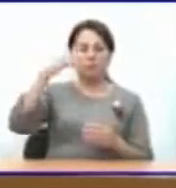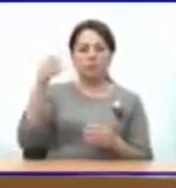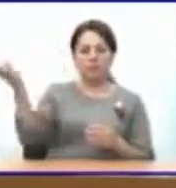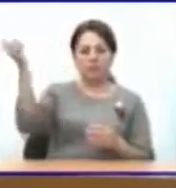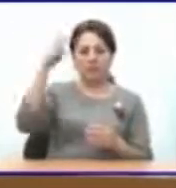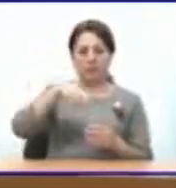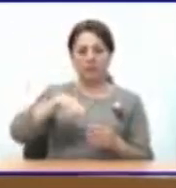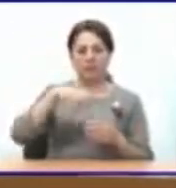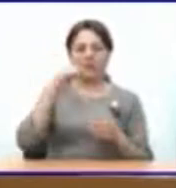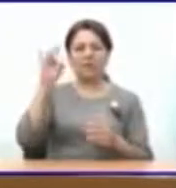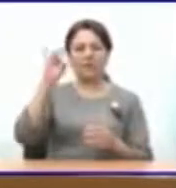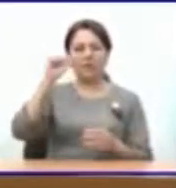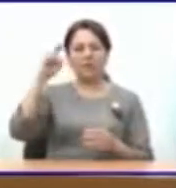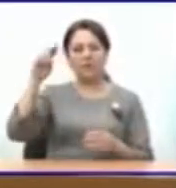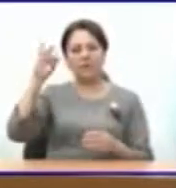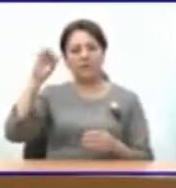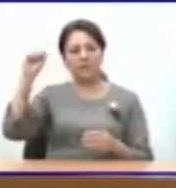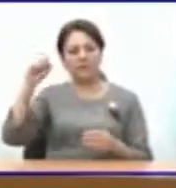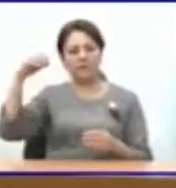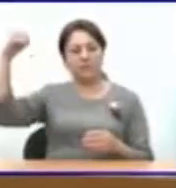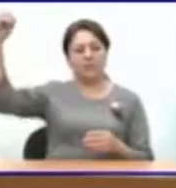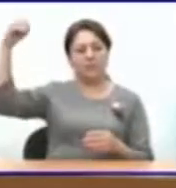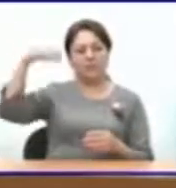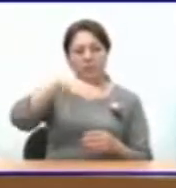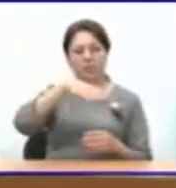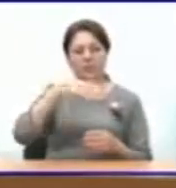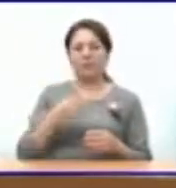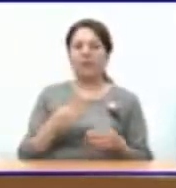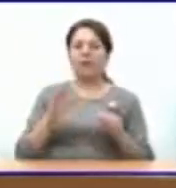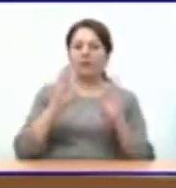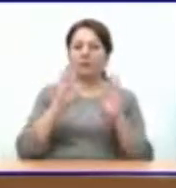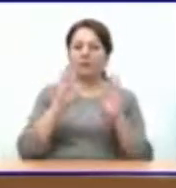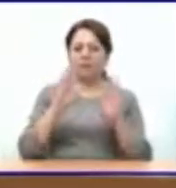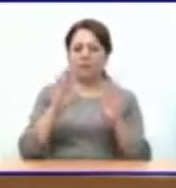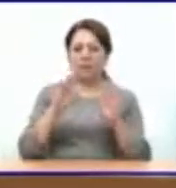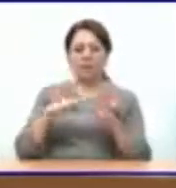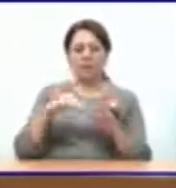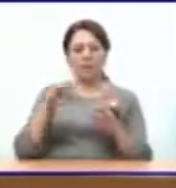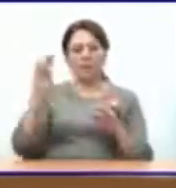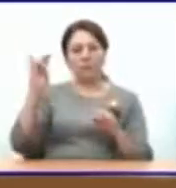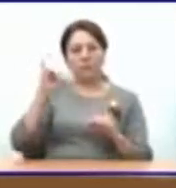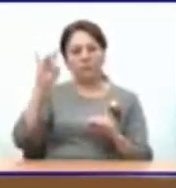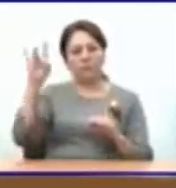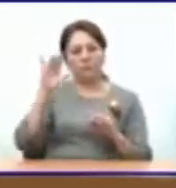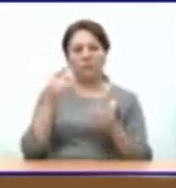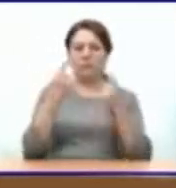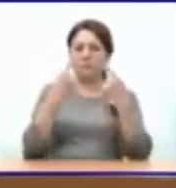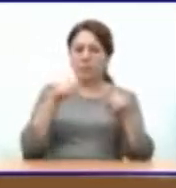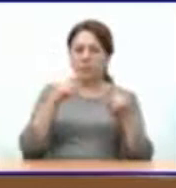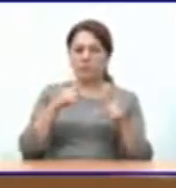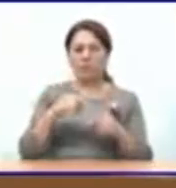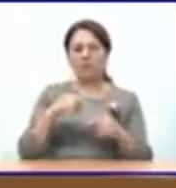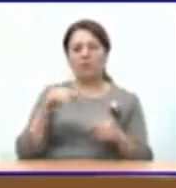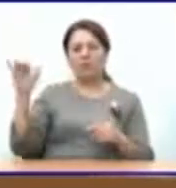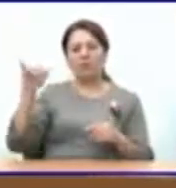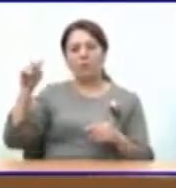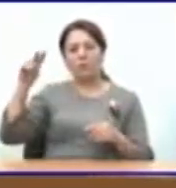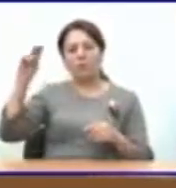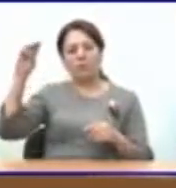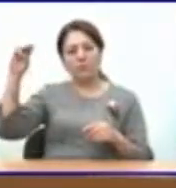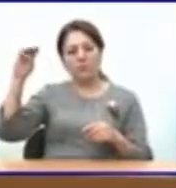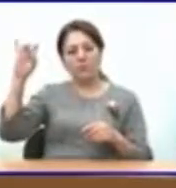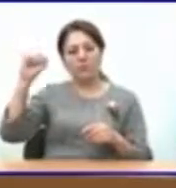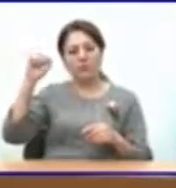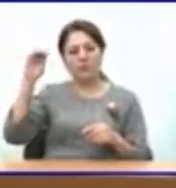nurlari, quyoshdan kelayotgan nurlar nafaqat yorug'lik, uning tarkibida juda ko'p kosmik nurlar, ultrabinafsha nurlar va juda ham